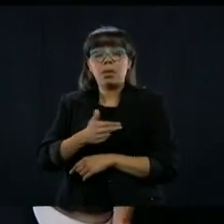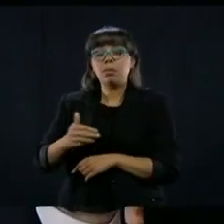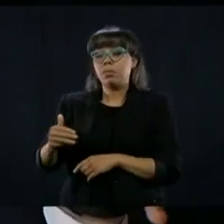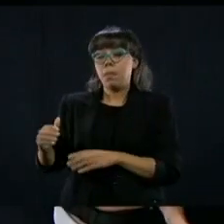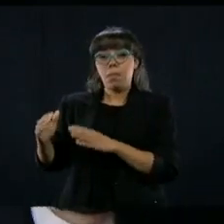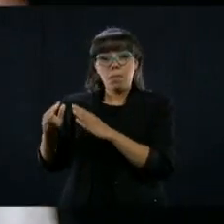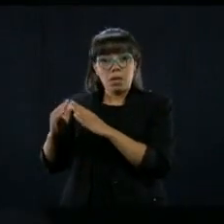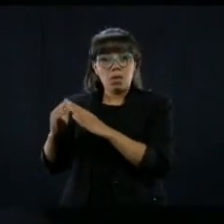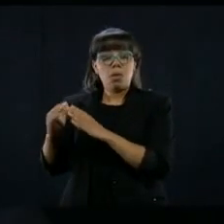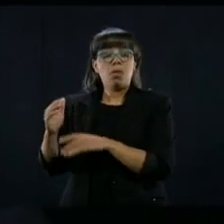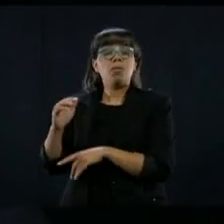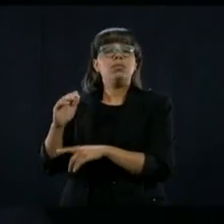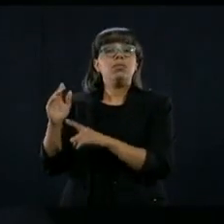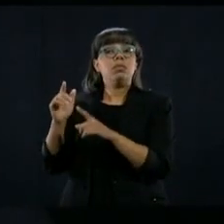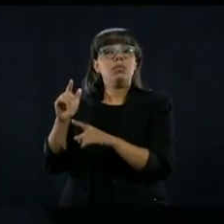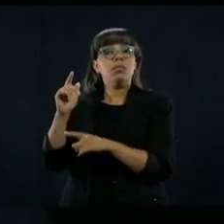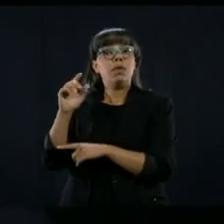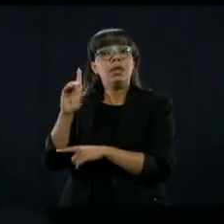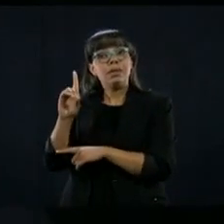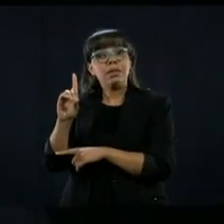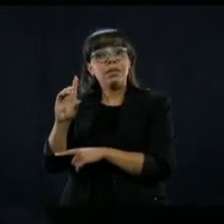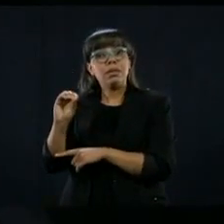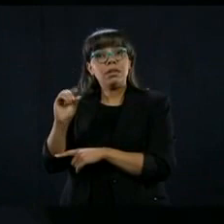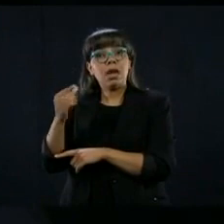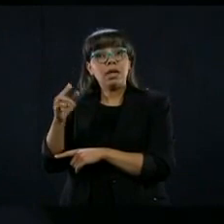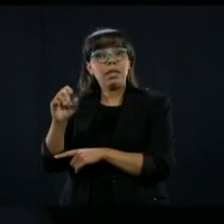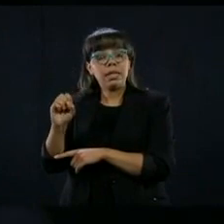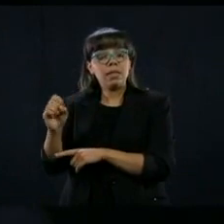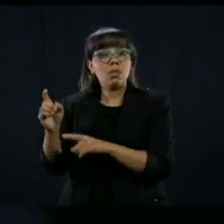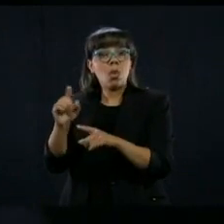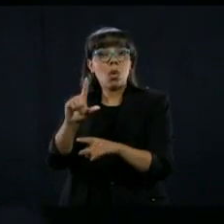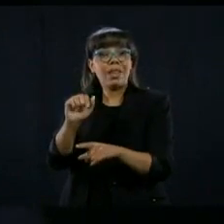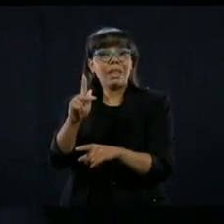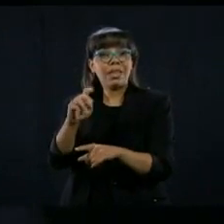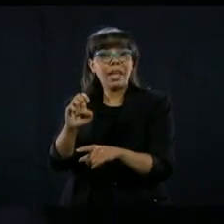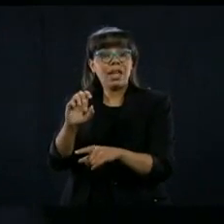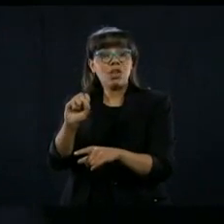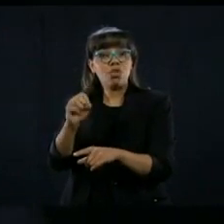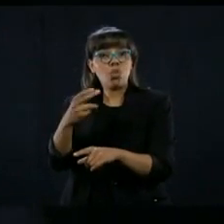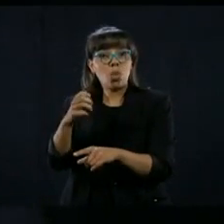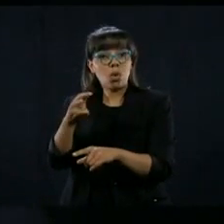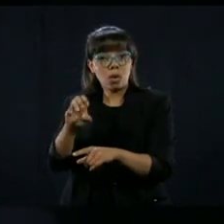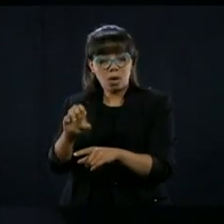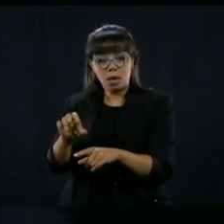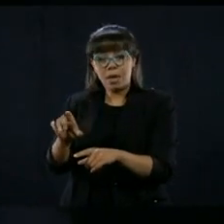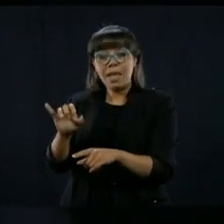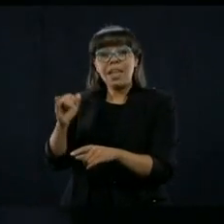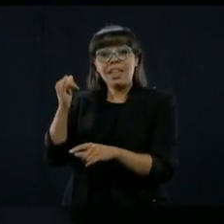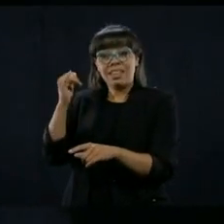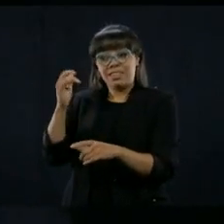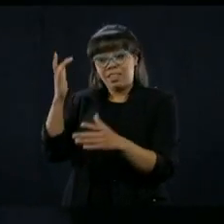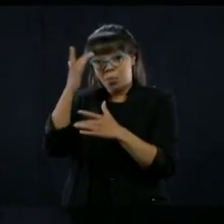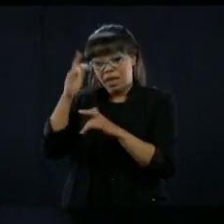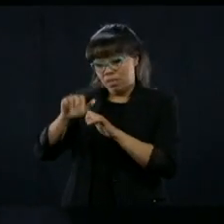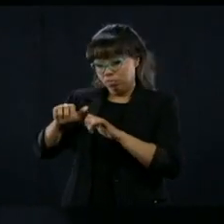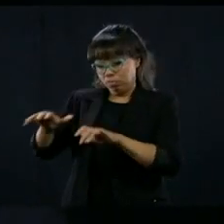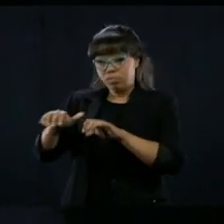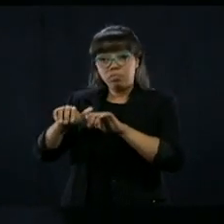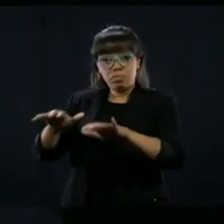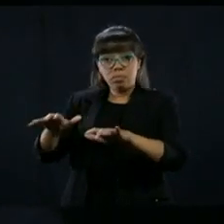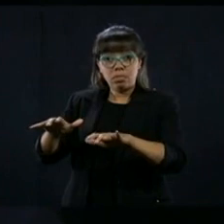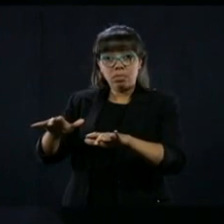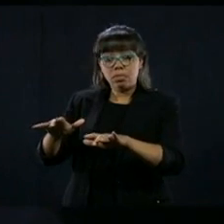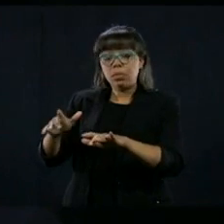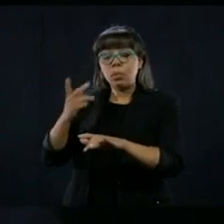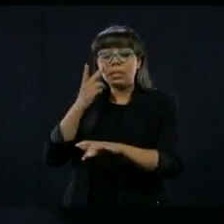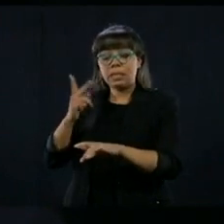these hospitals either to hotels, regular hotels like Best Western or what's the name of the other one, the